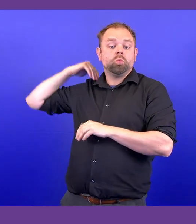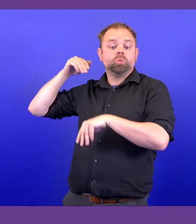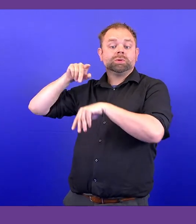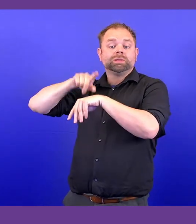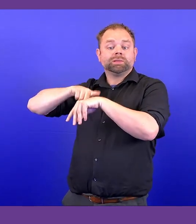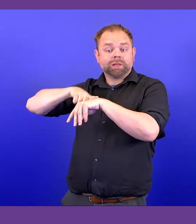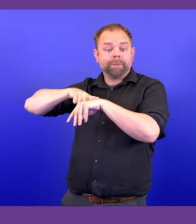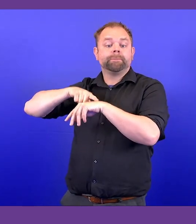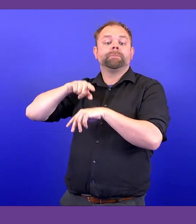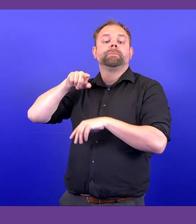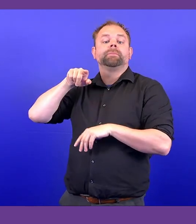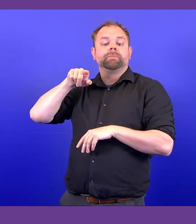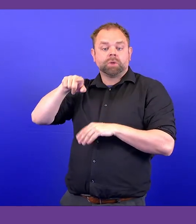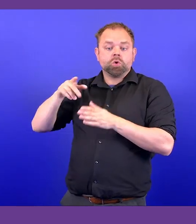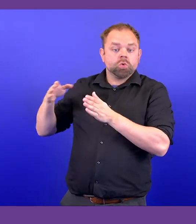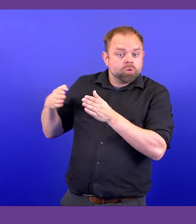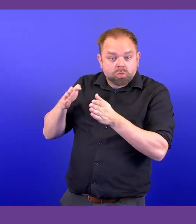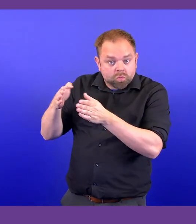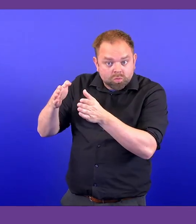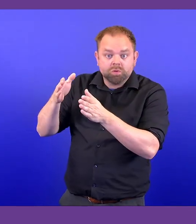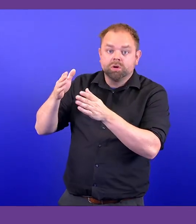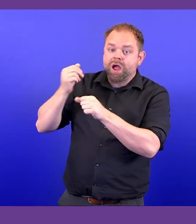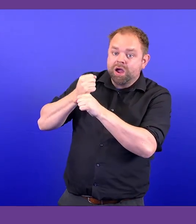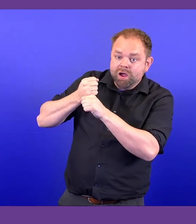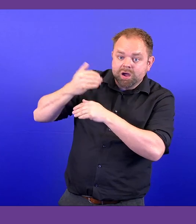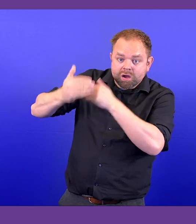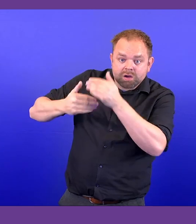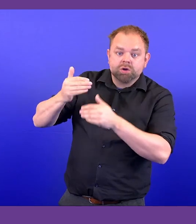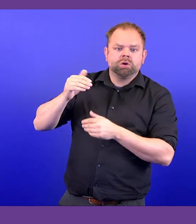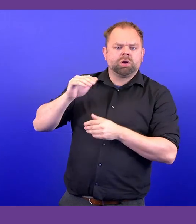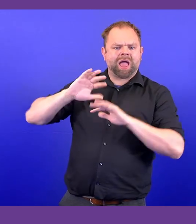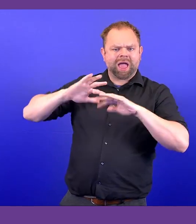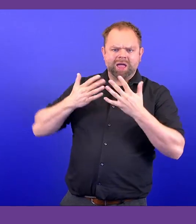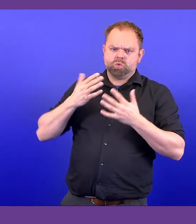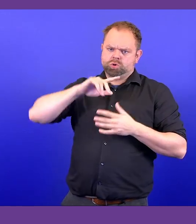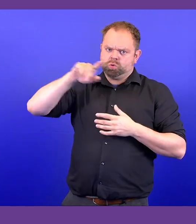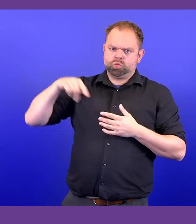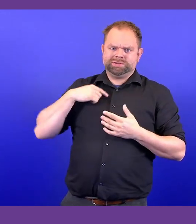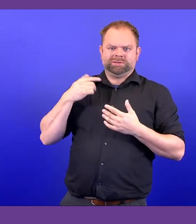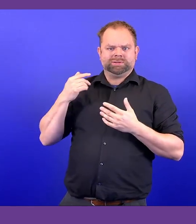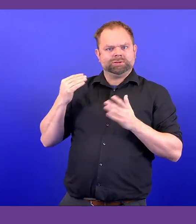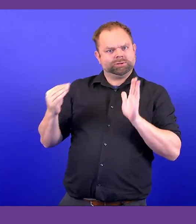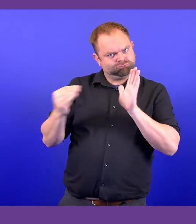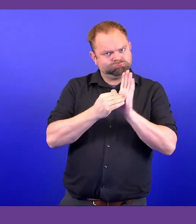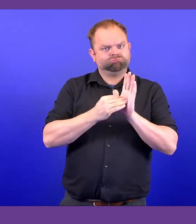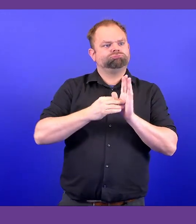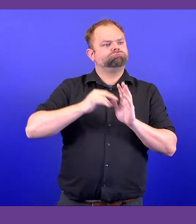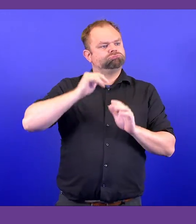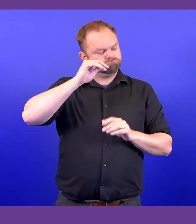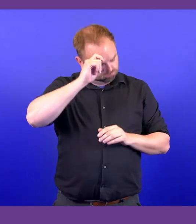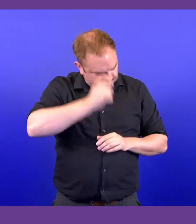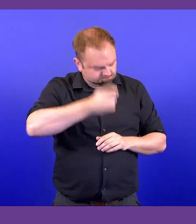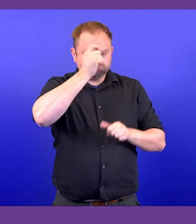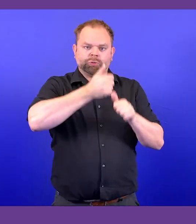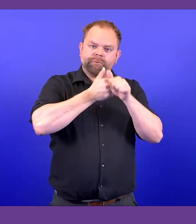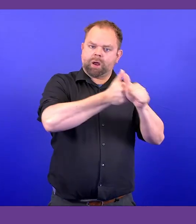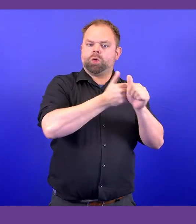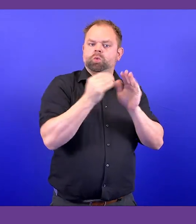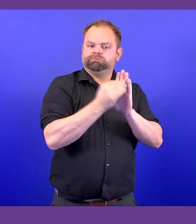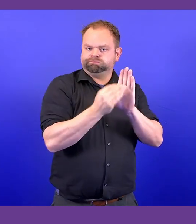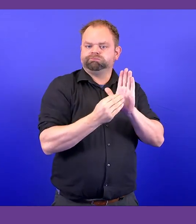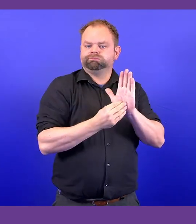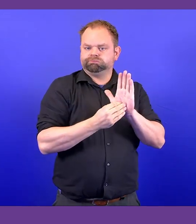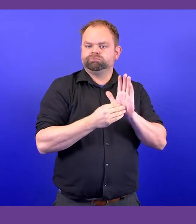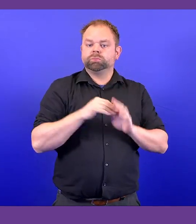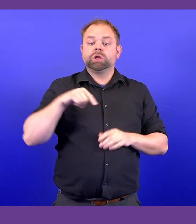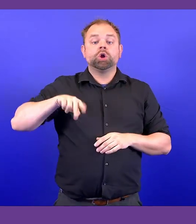have one here so about standardization. You know, I have 3 sheets here. So, of course, this is not this